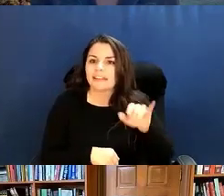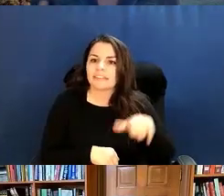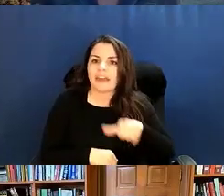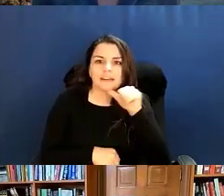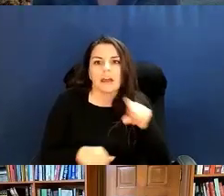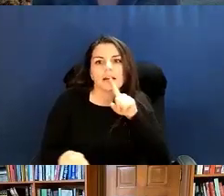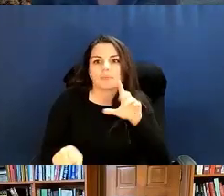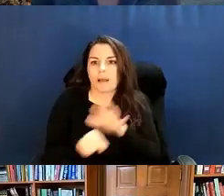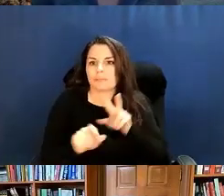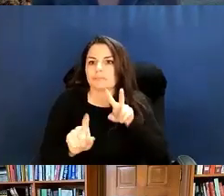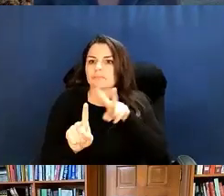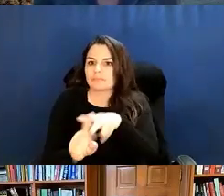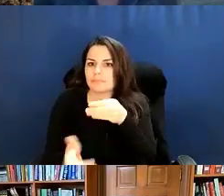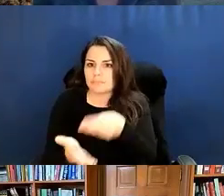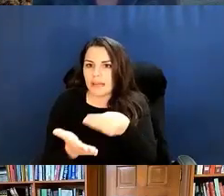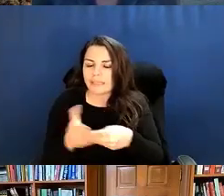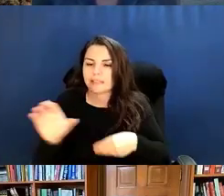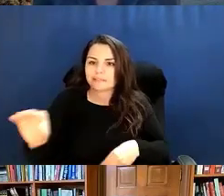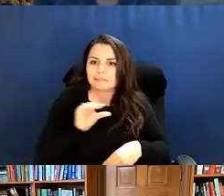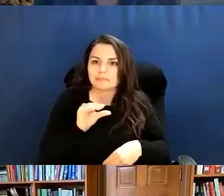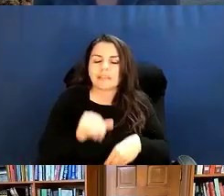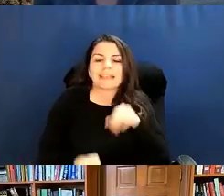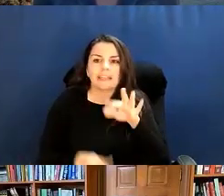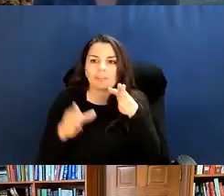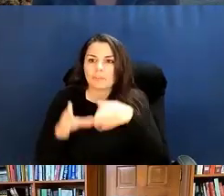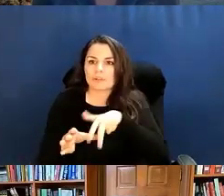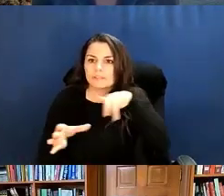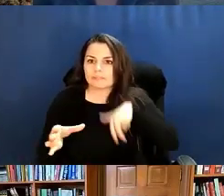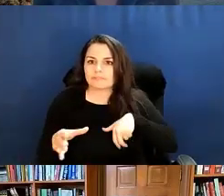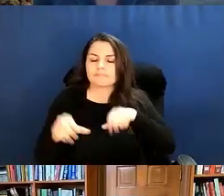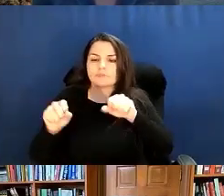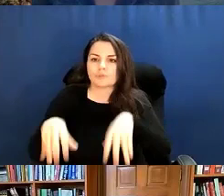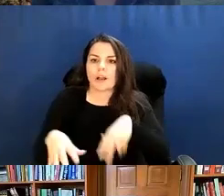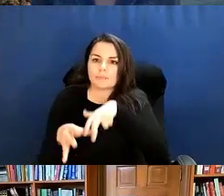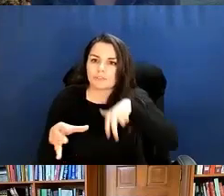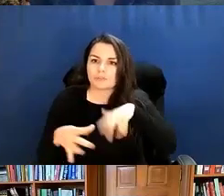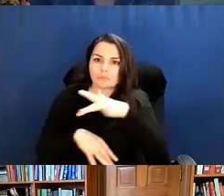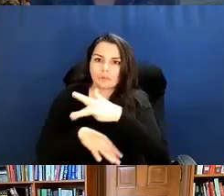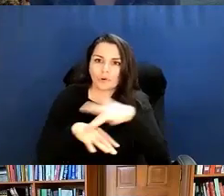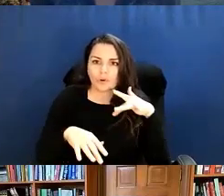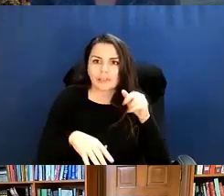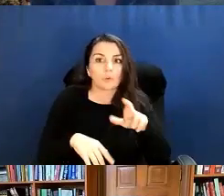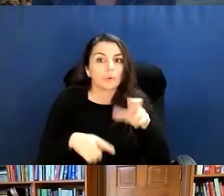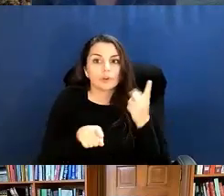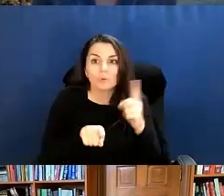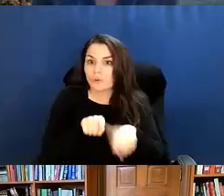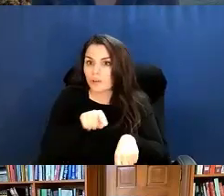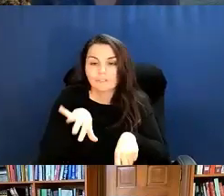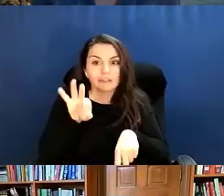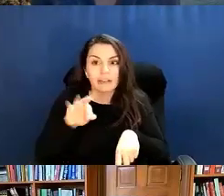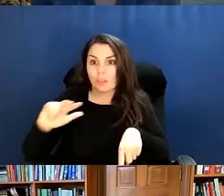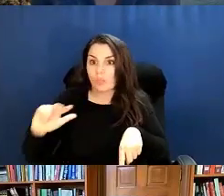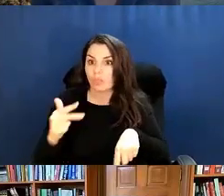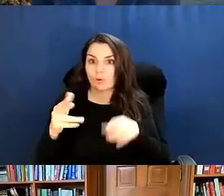can give you an idea of why there's such a difference amongst the ICs. And it's really dependent on our